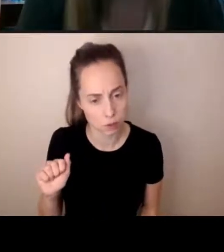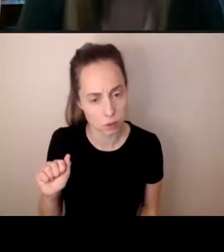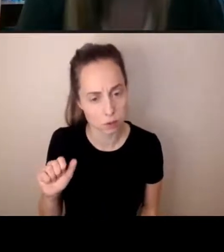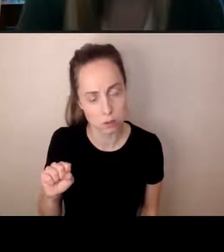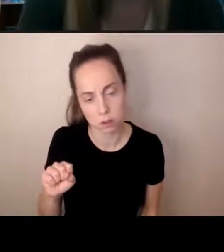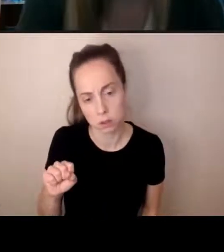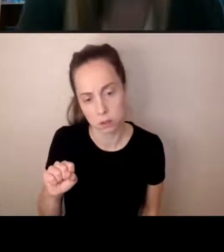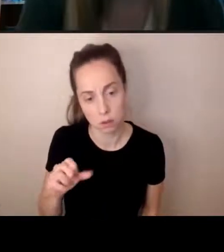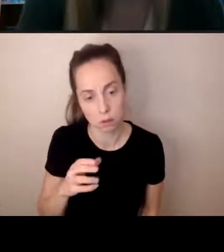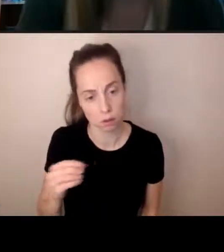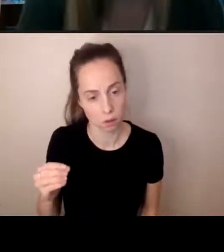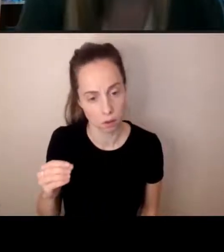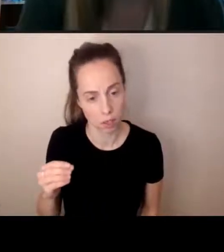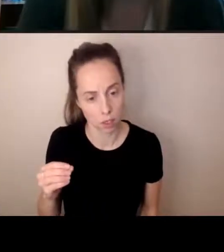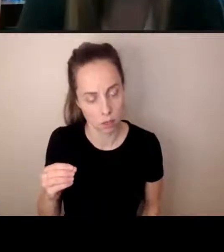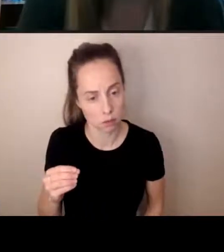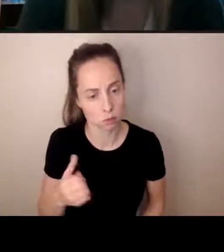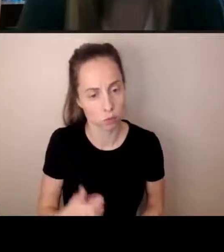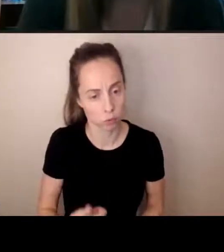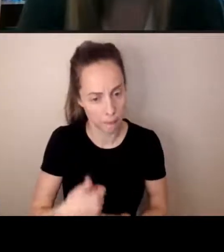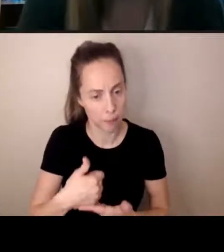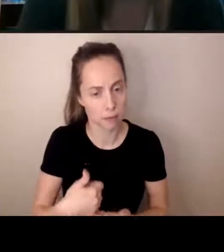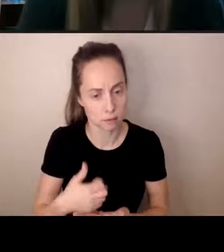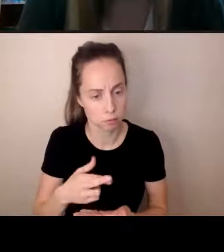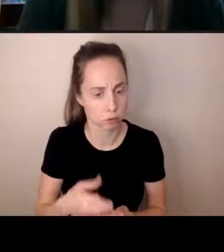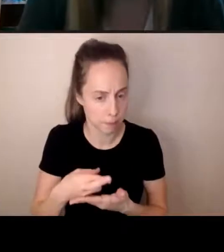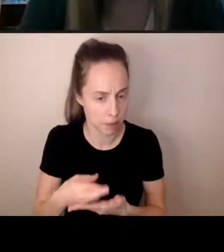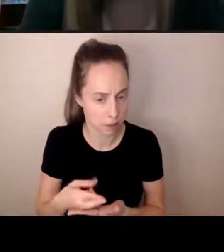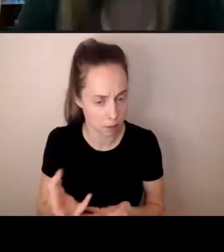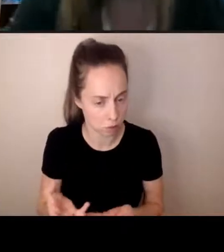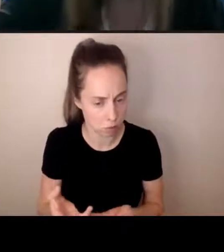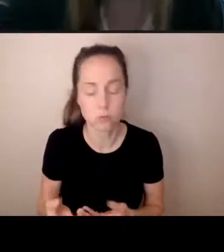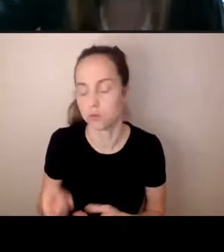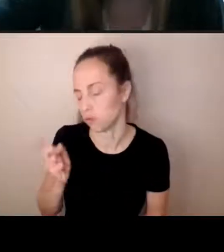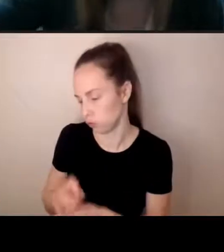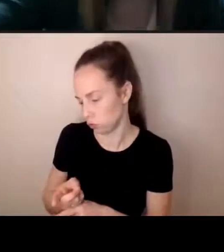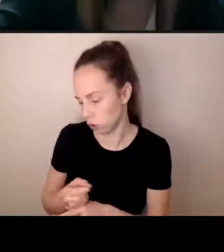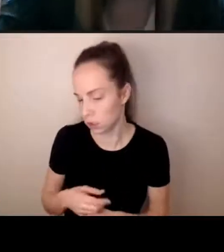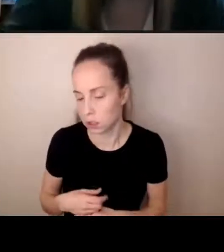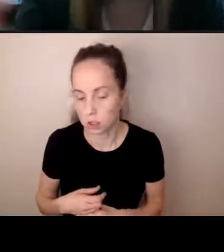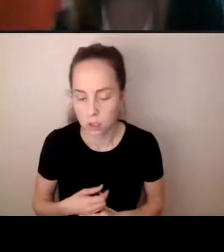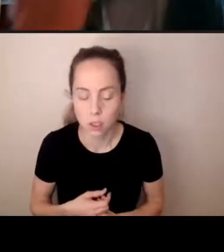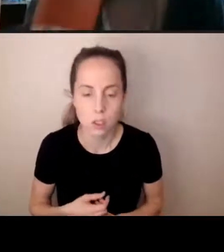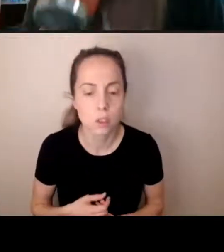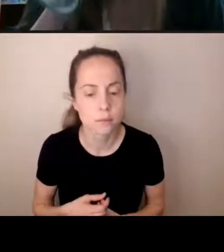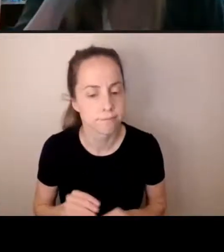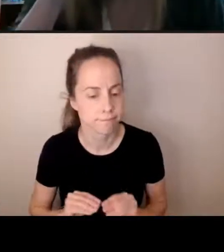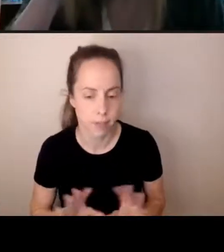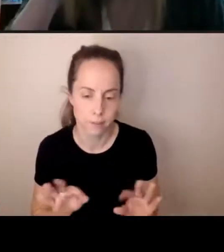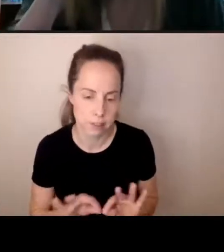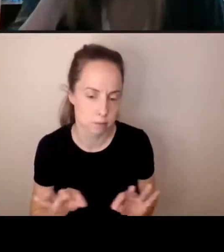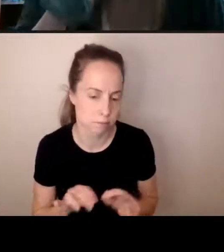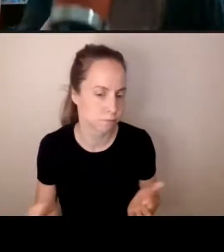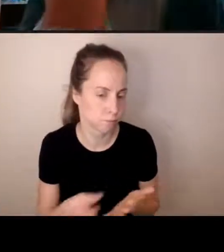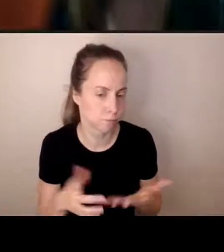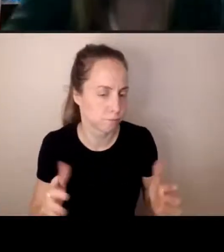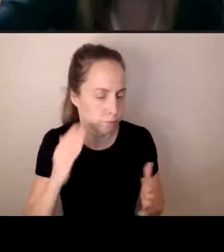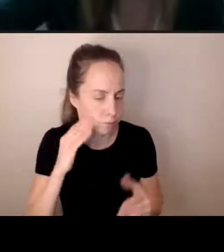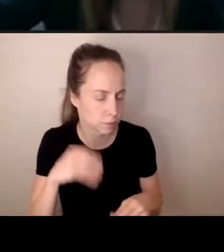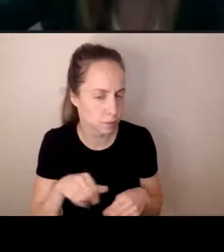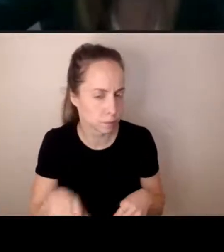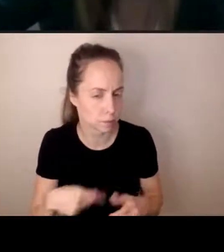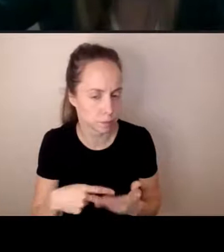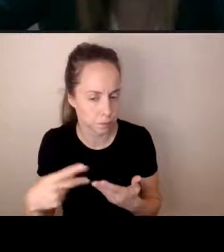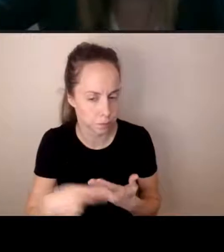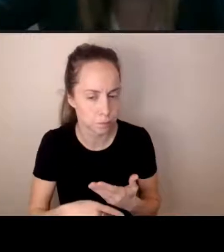and rehabilitation? So obviously it's important, and you all know this as people that are in this program, it's important to